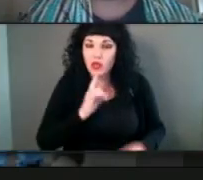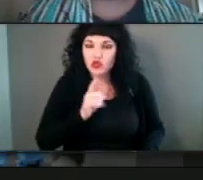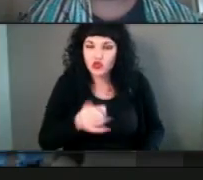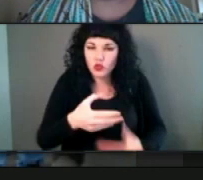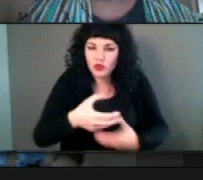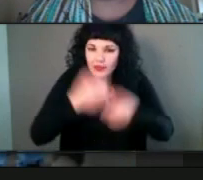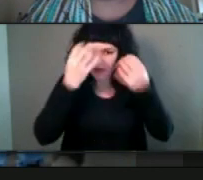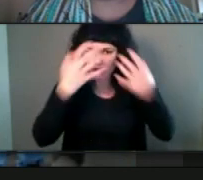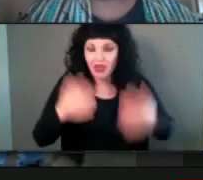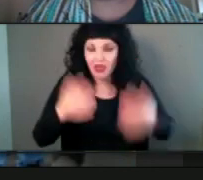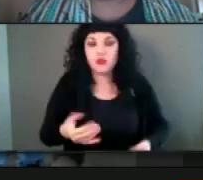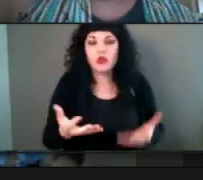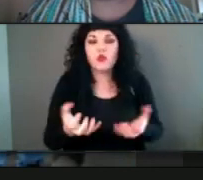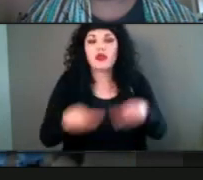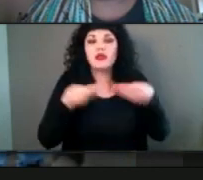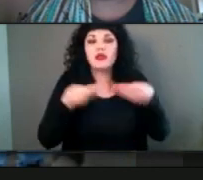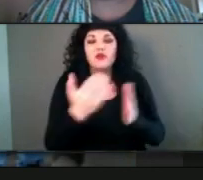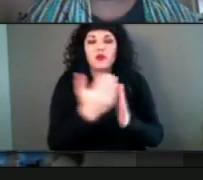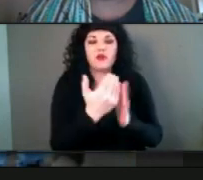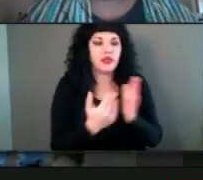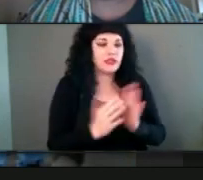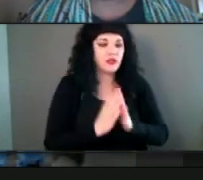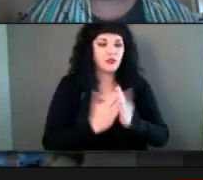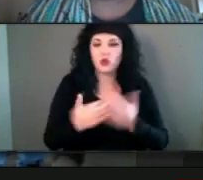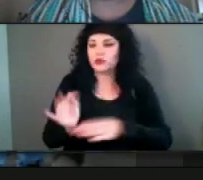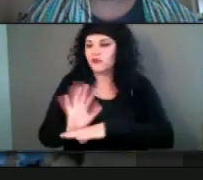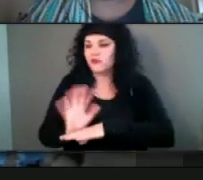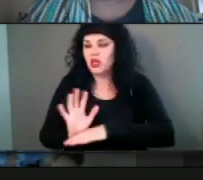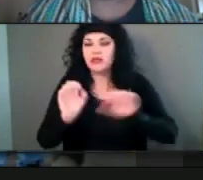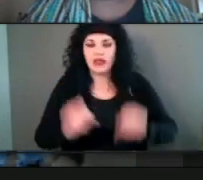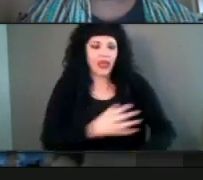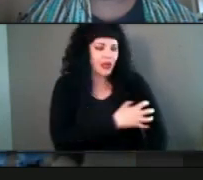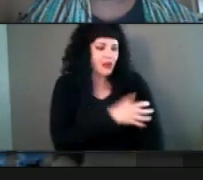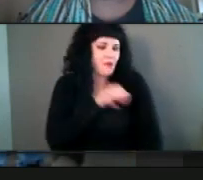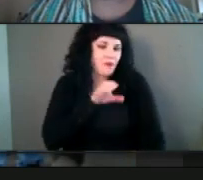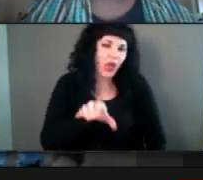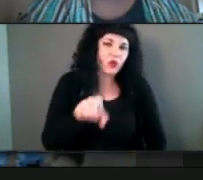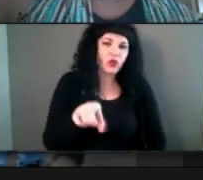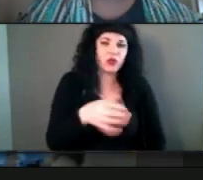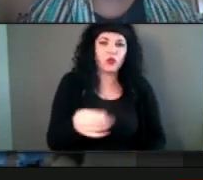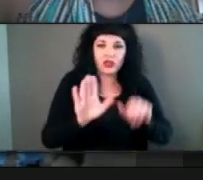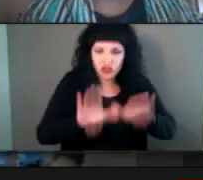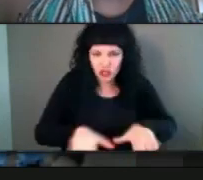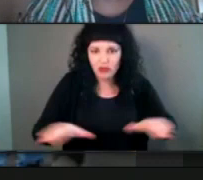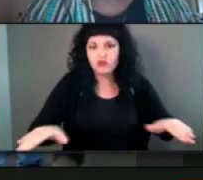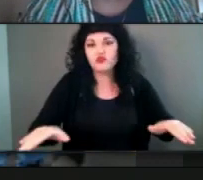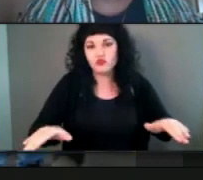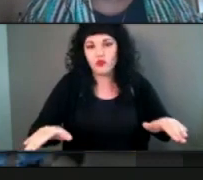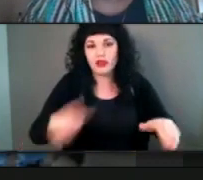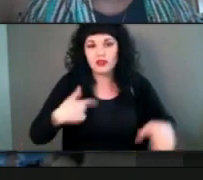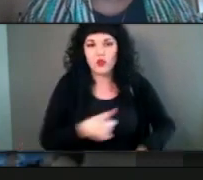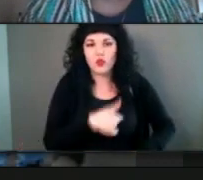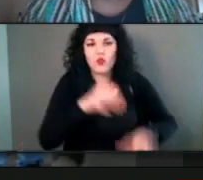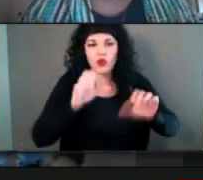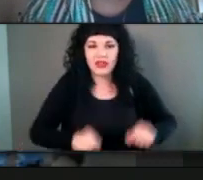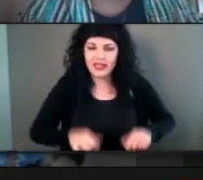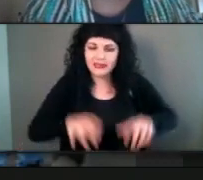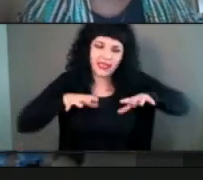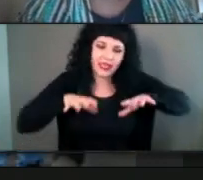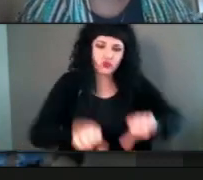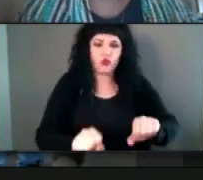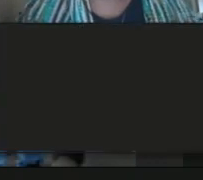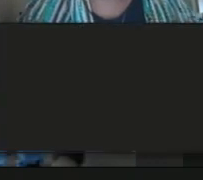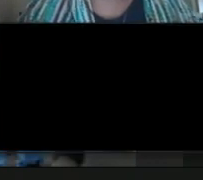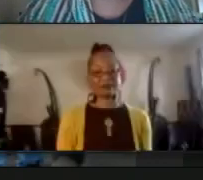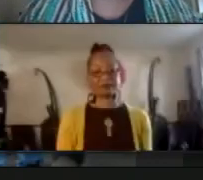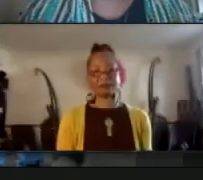you and empower your children, so we can take control of the destiny that we have before us. I'd like to